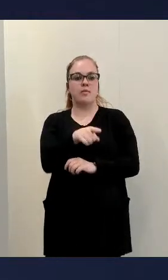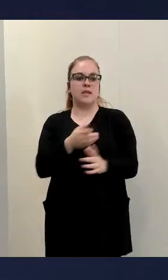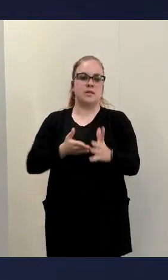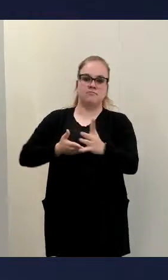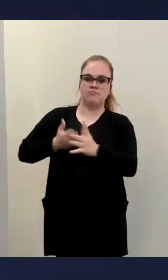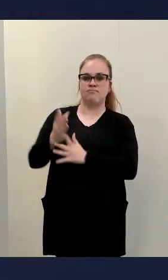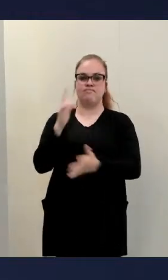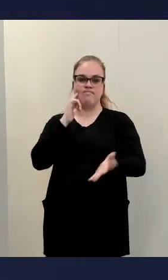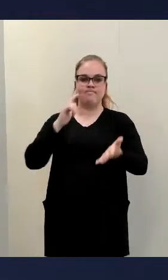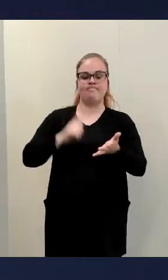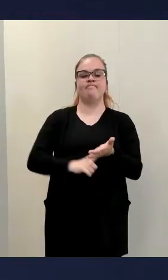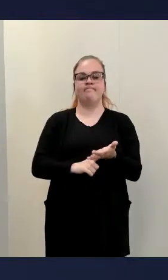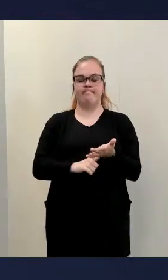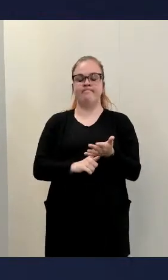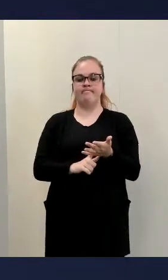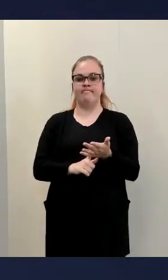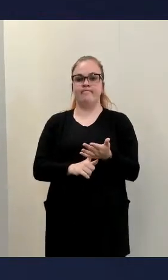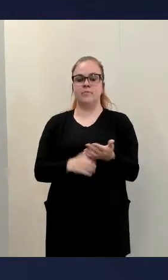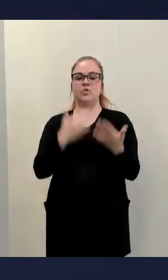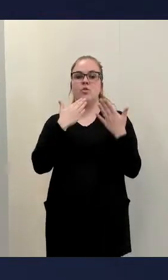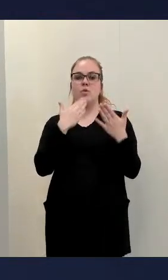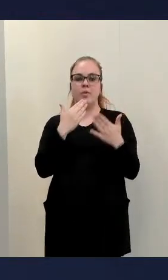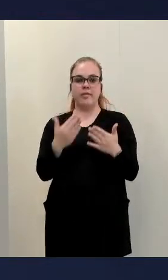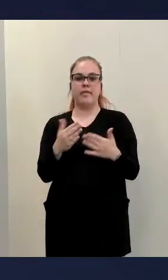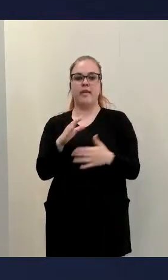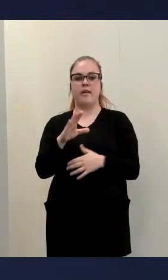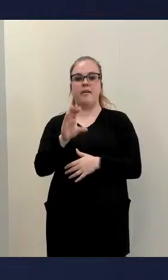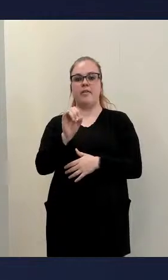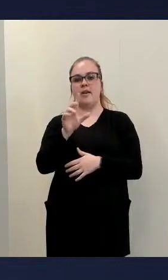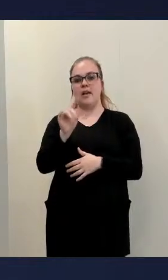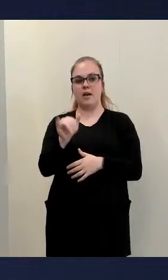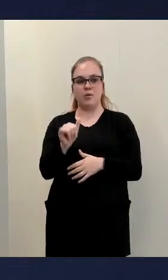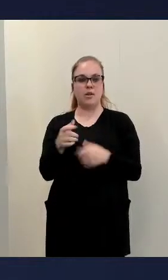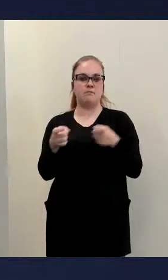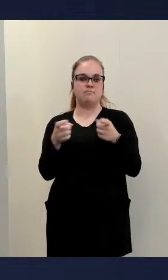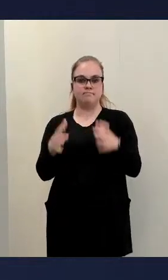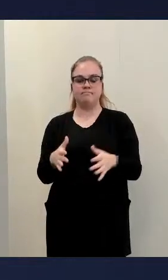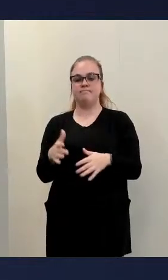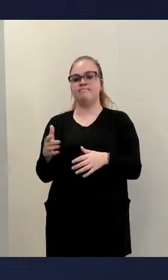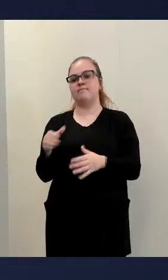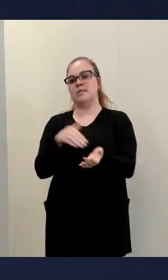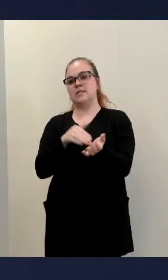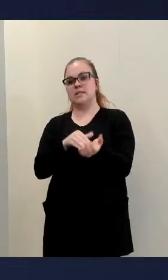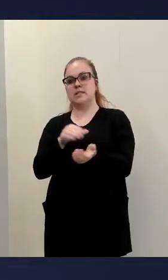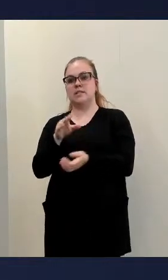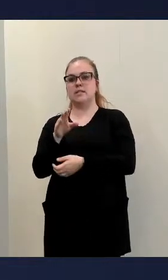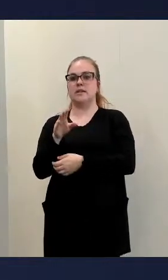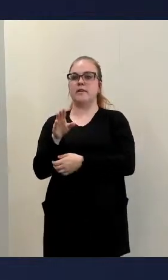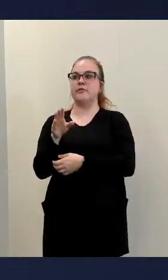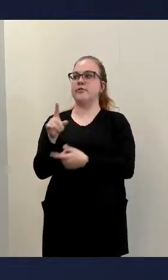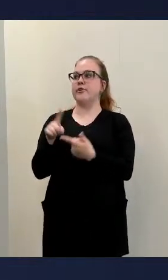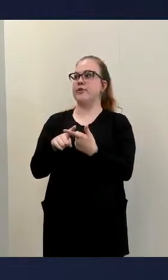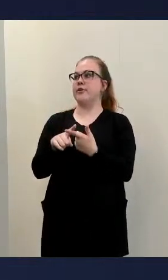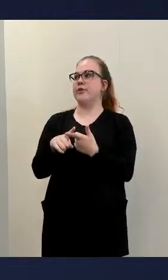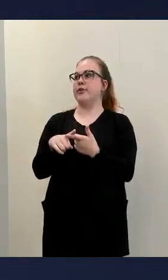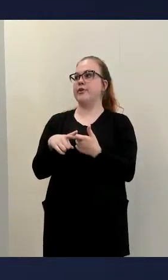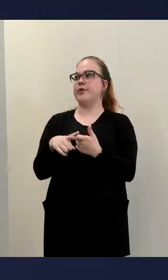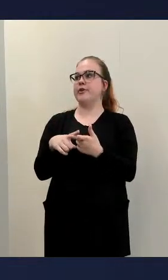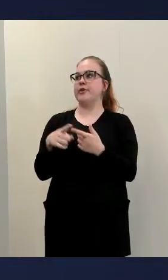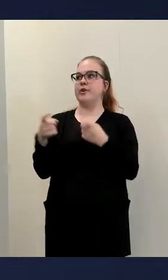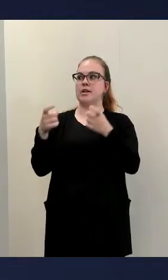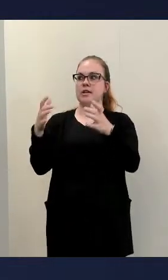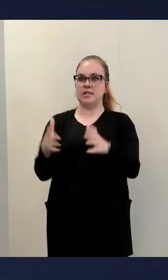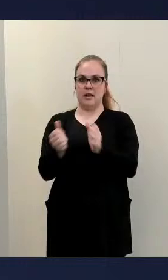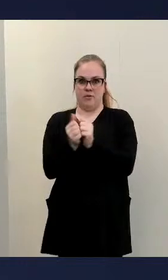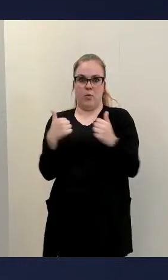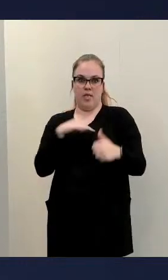through and came to fruition. So just want to thank the county executive administration, Dr. Bernstein, Deputy County Executive, who was with